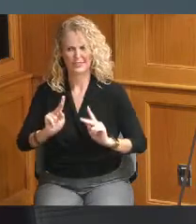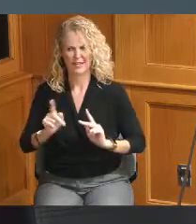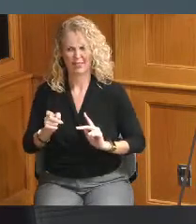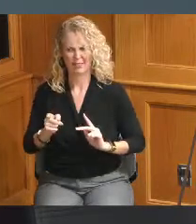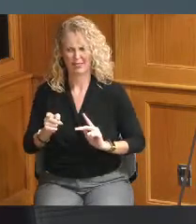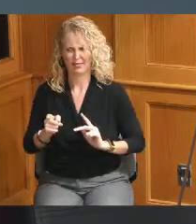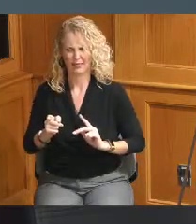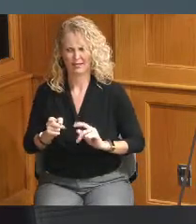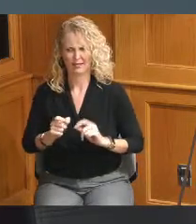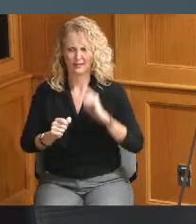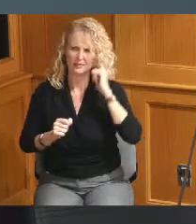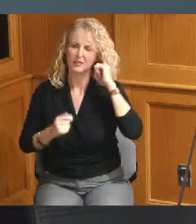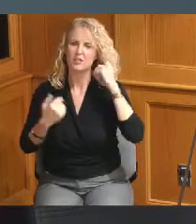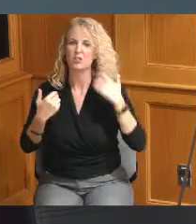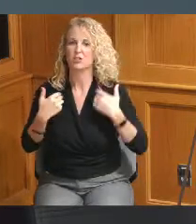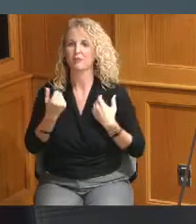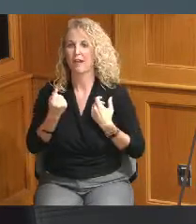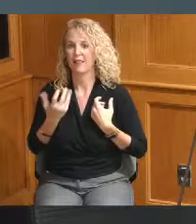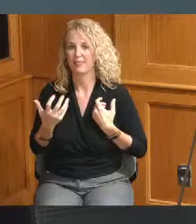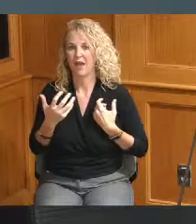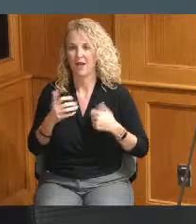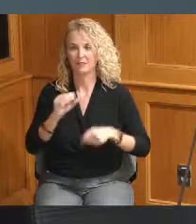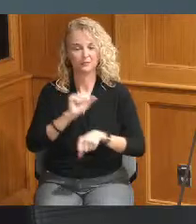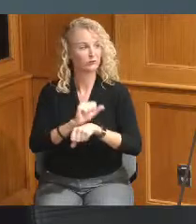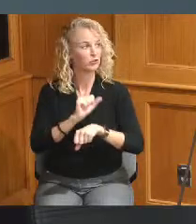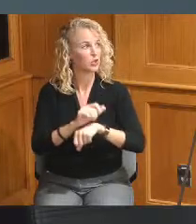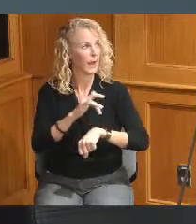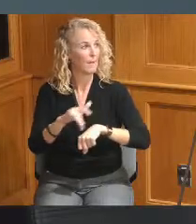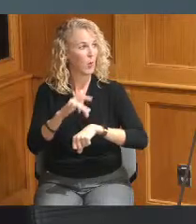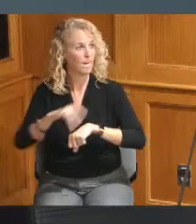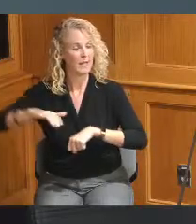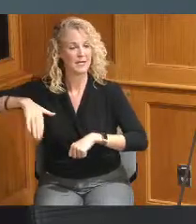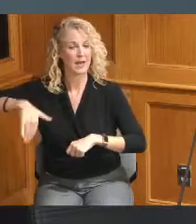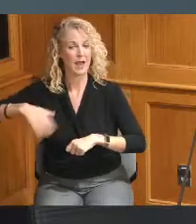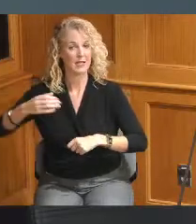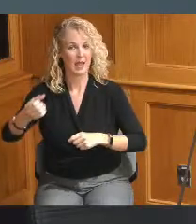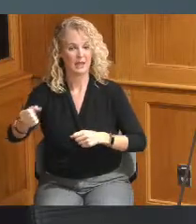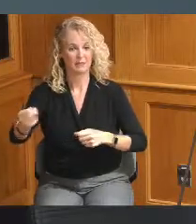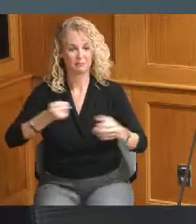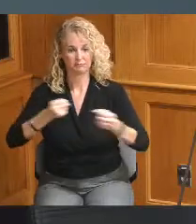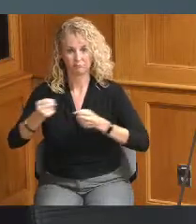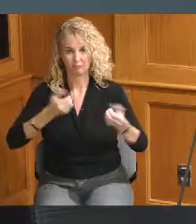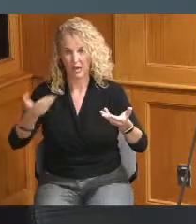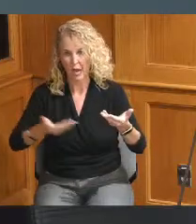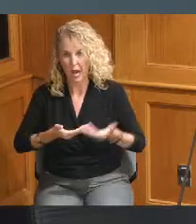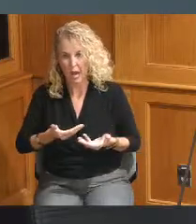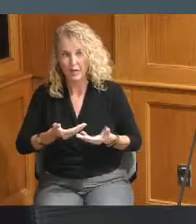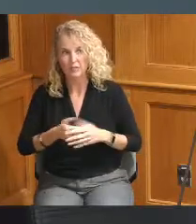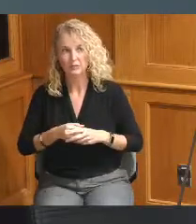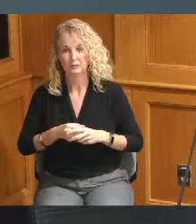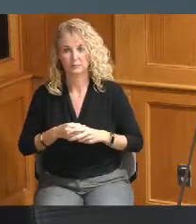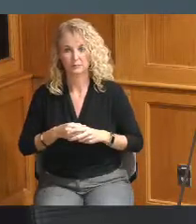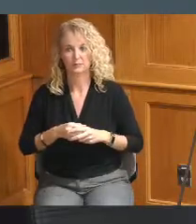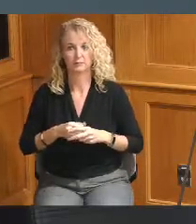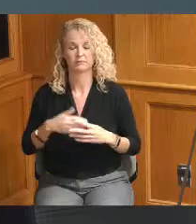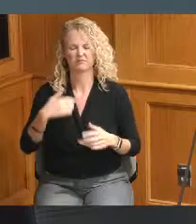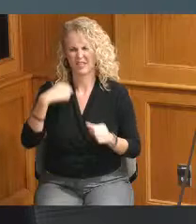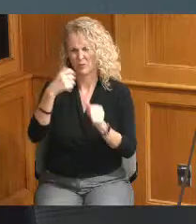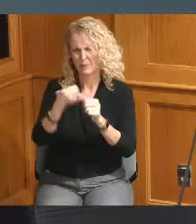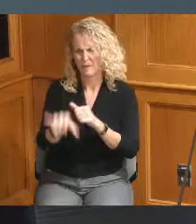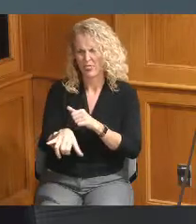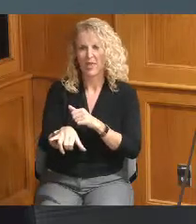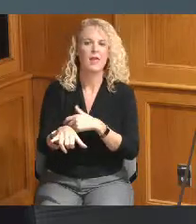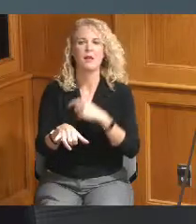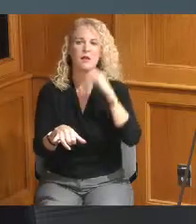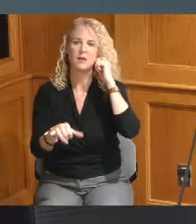know for quite a while you've had a lot of vacant positions that have not been filled. Unless that's Yes. what I remember. So I